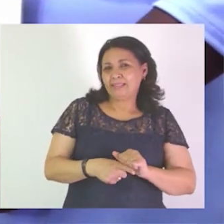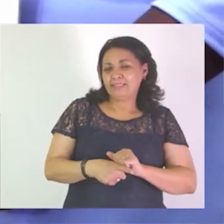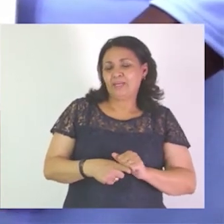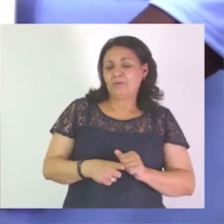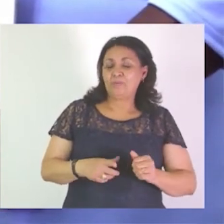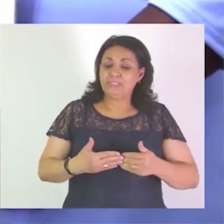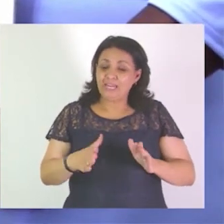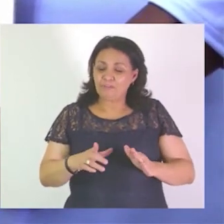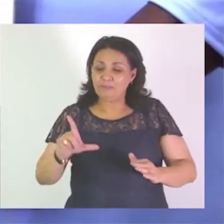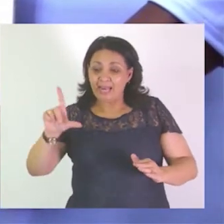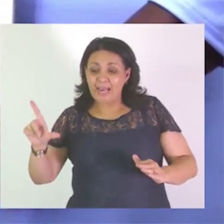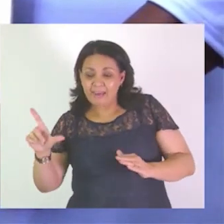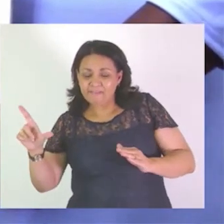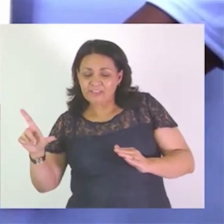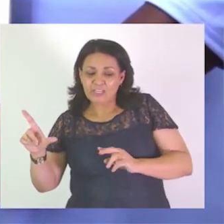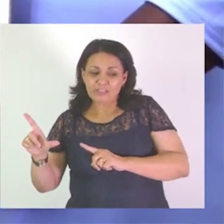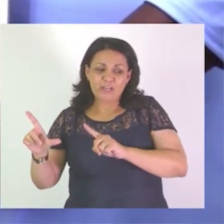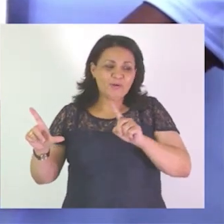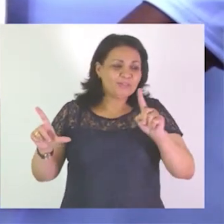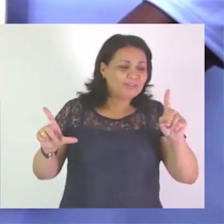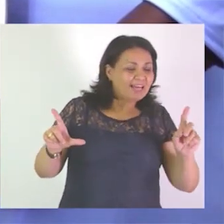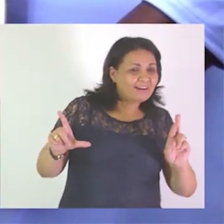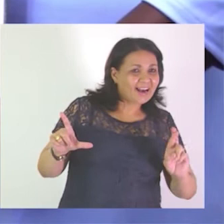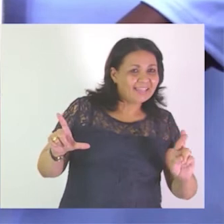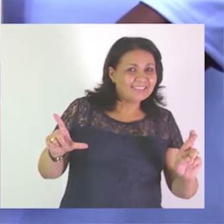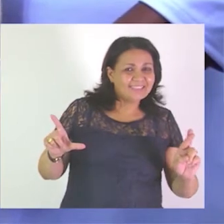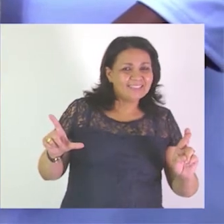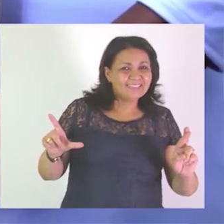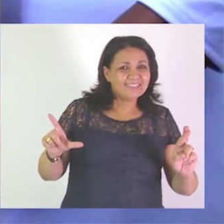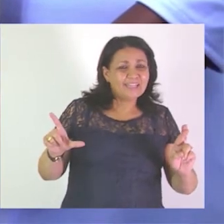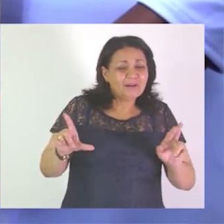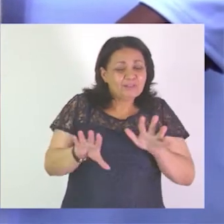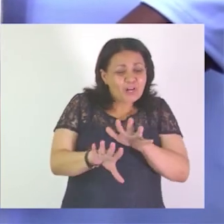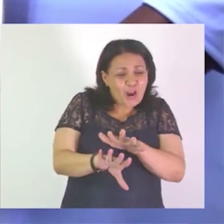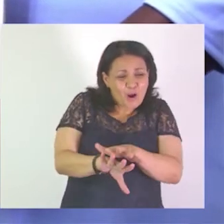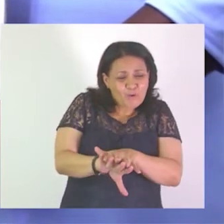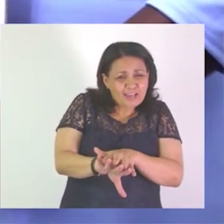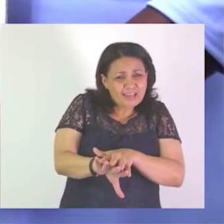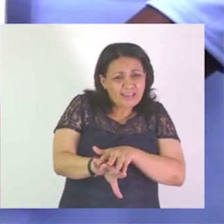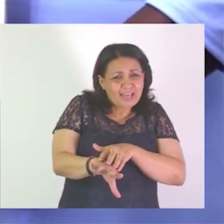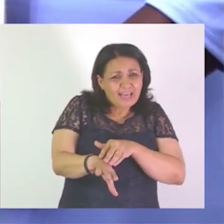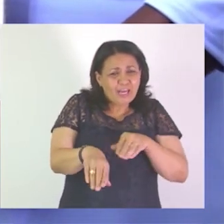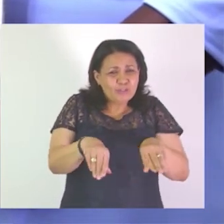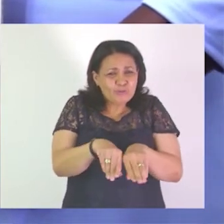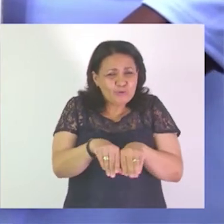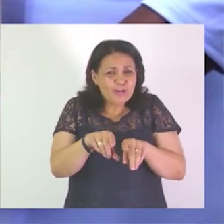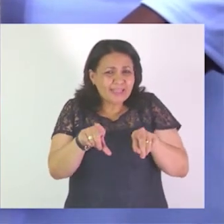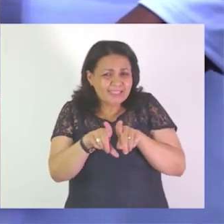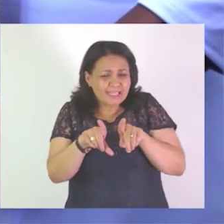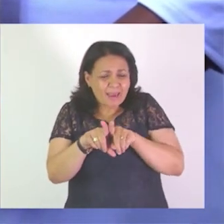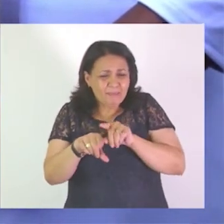left going to the right. Please take your time and make sure that you connect all the dots of the